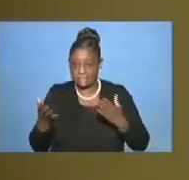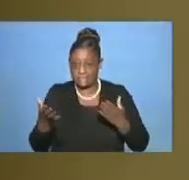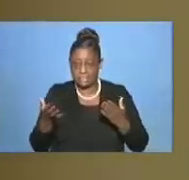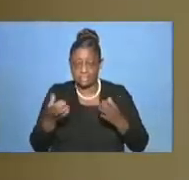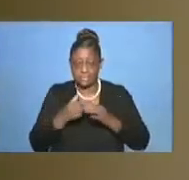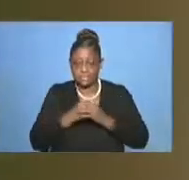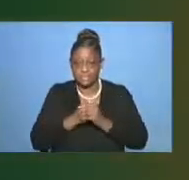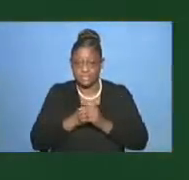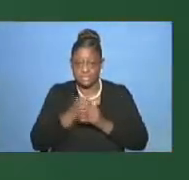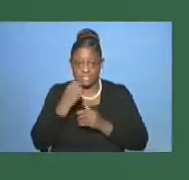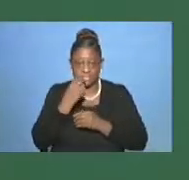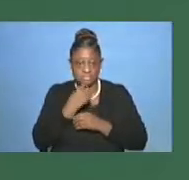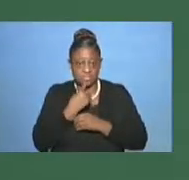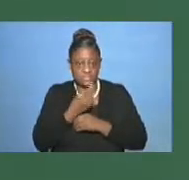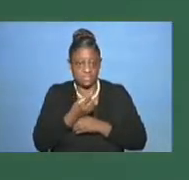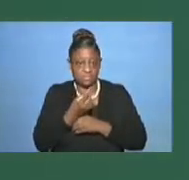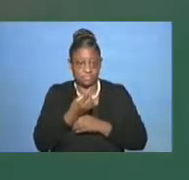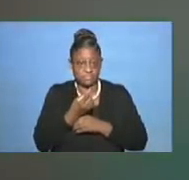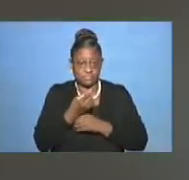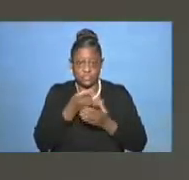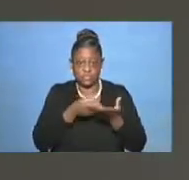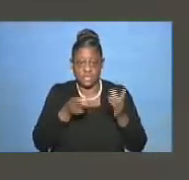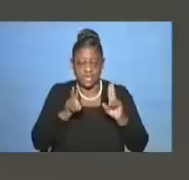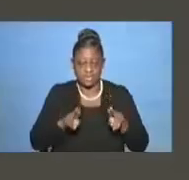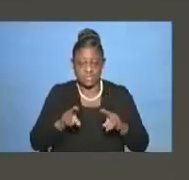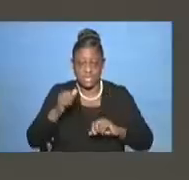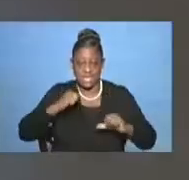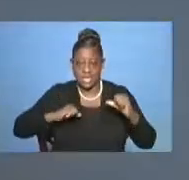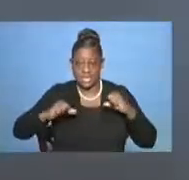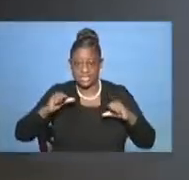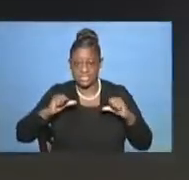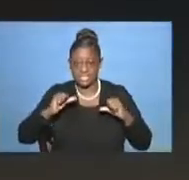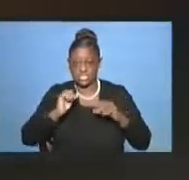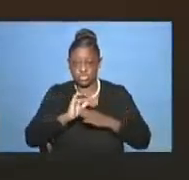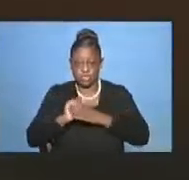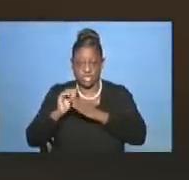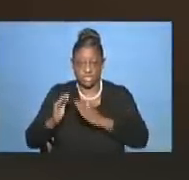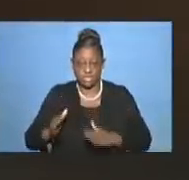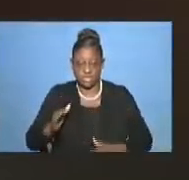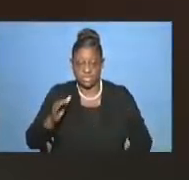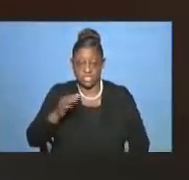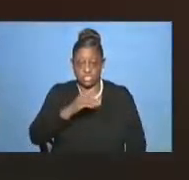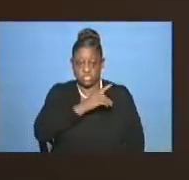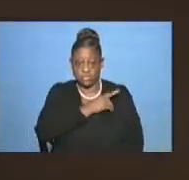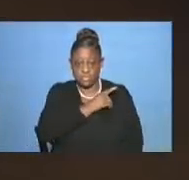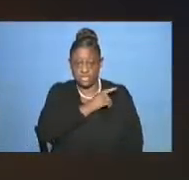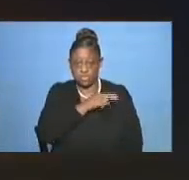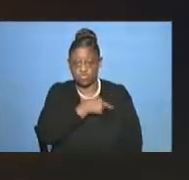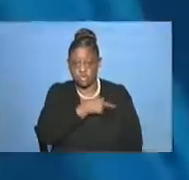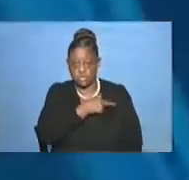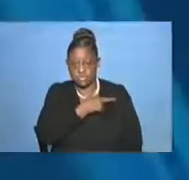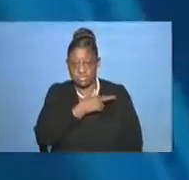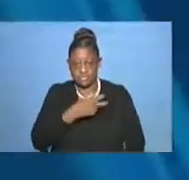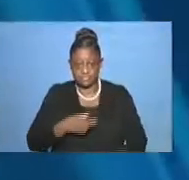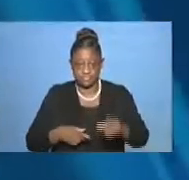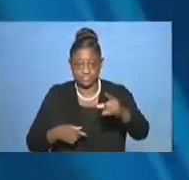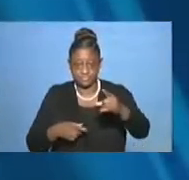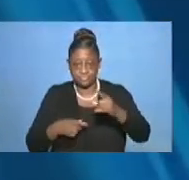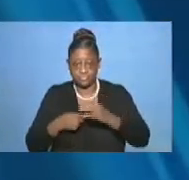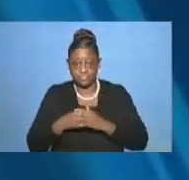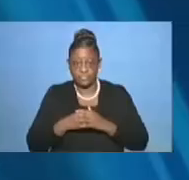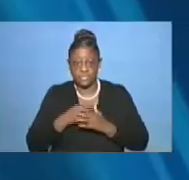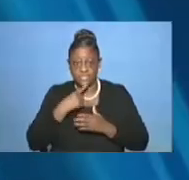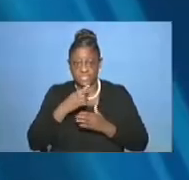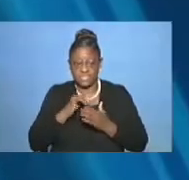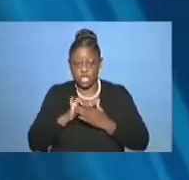visible. We got this response from Acting Director of Education, Dominique McCartney-Russell. Earlier in